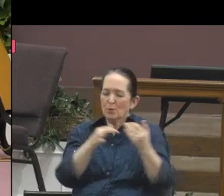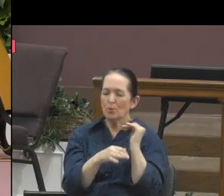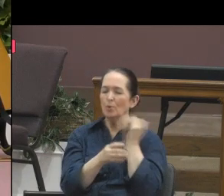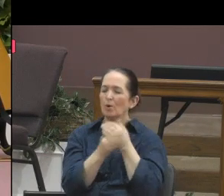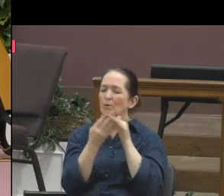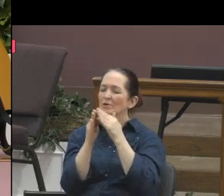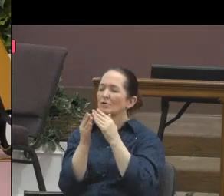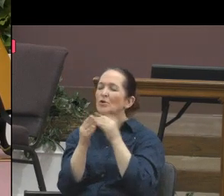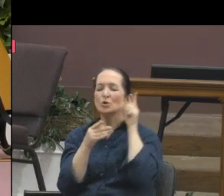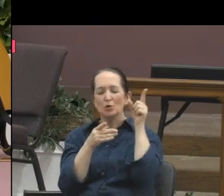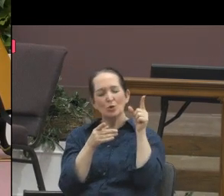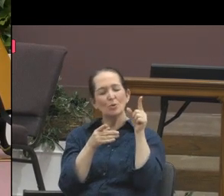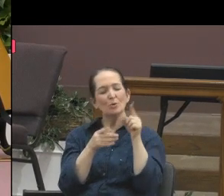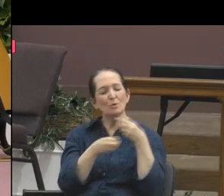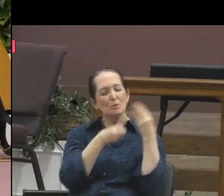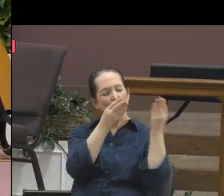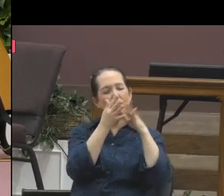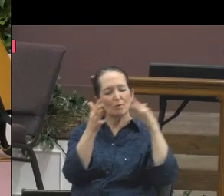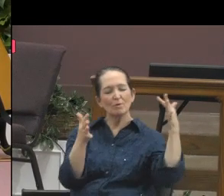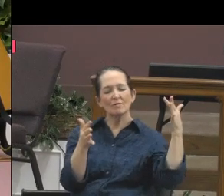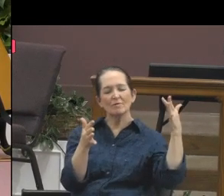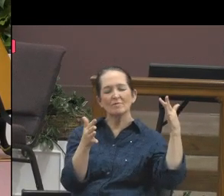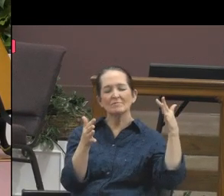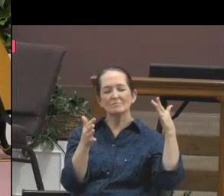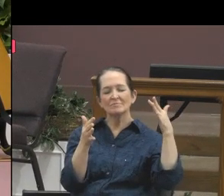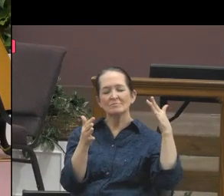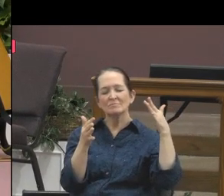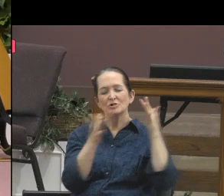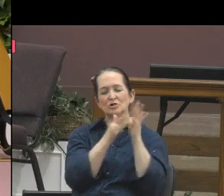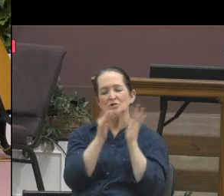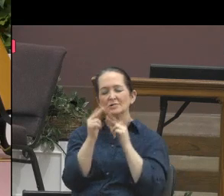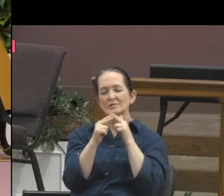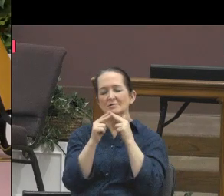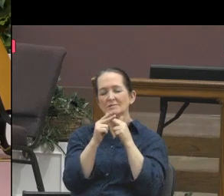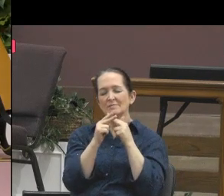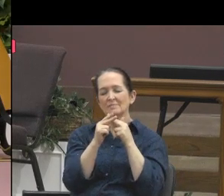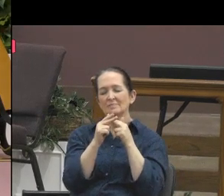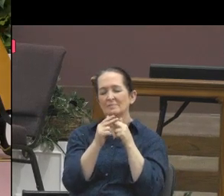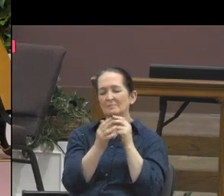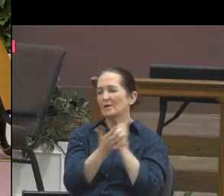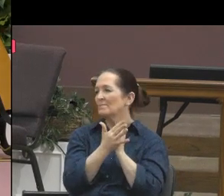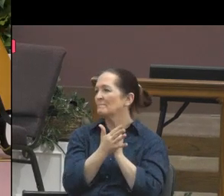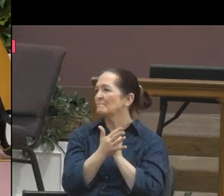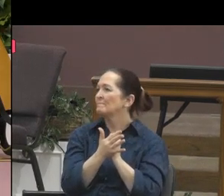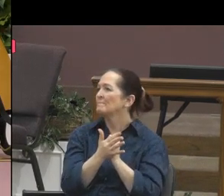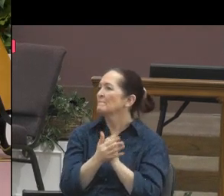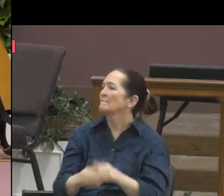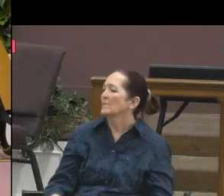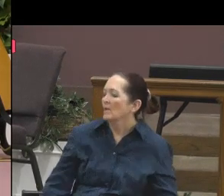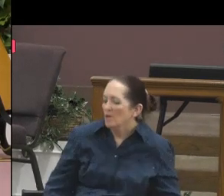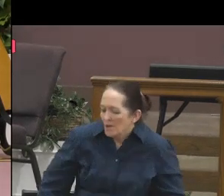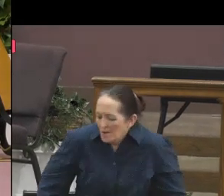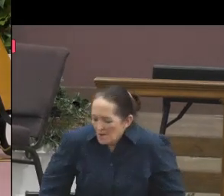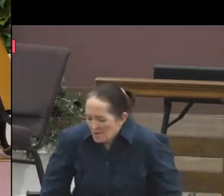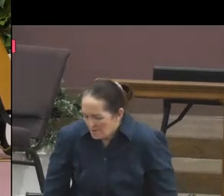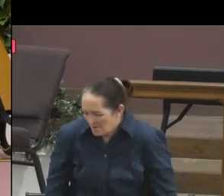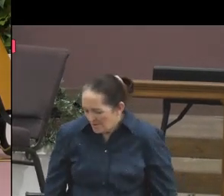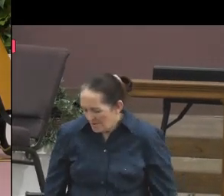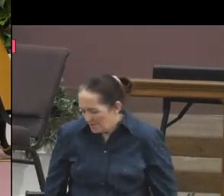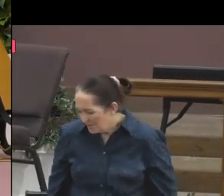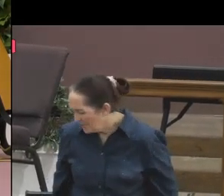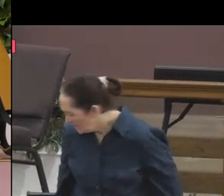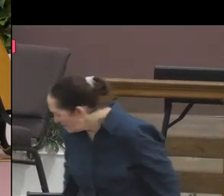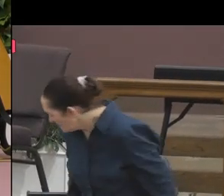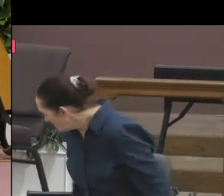that you might be glorified in it. We ask these things in Jesus' name. Amen. It's the beginning of a new